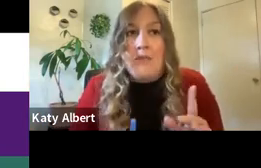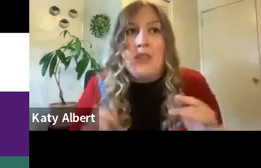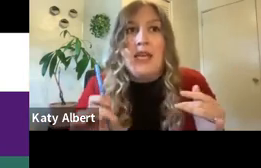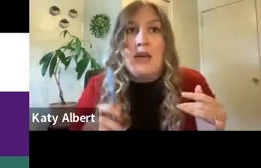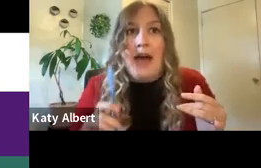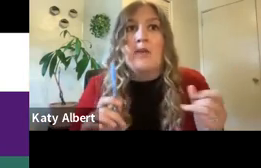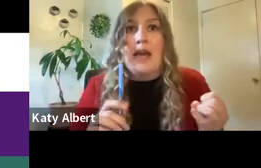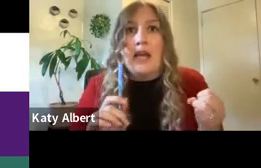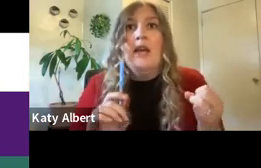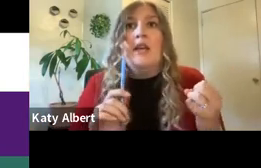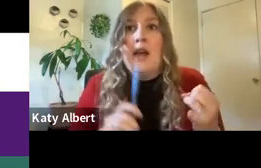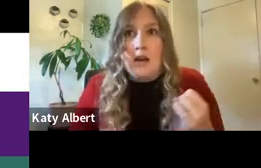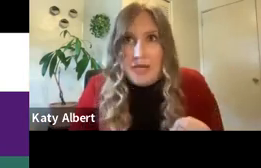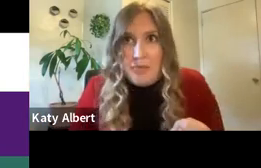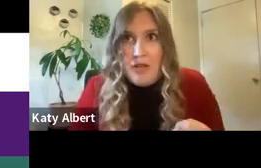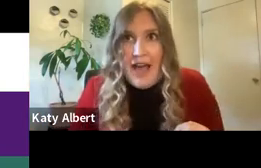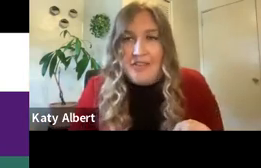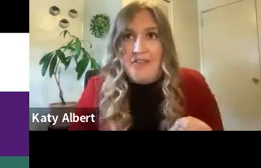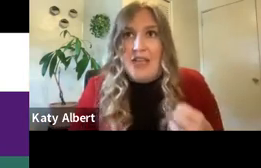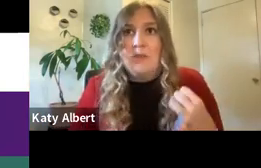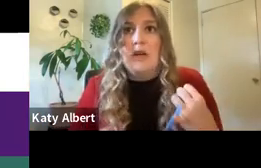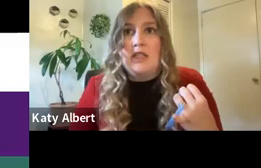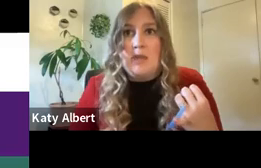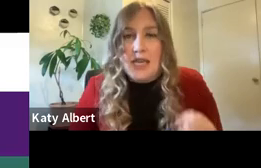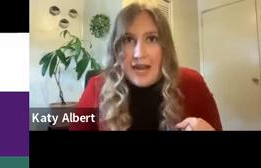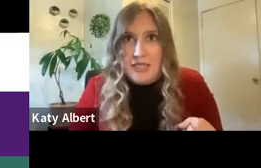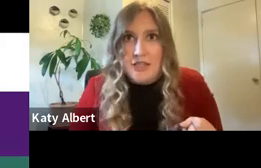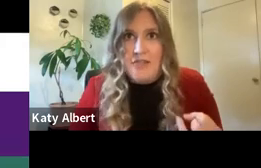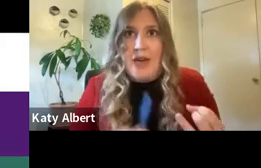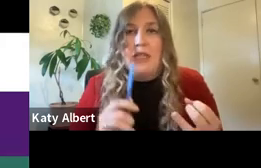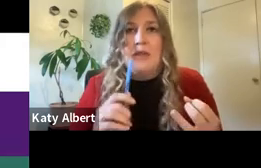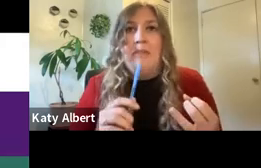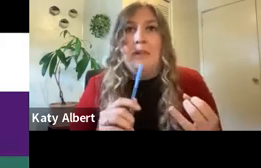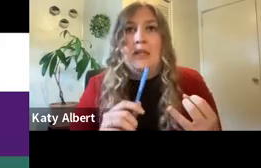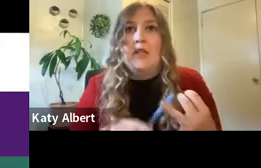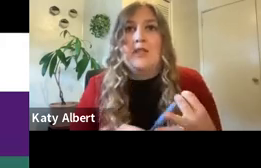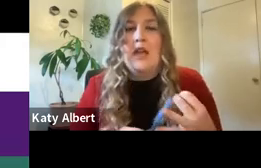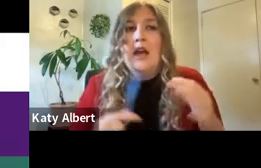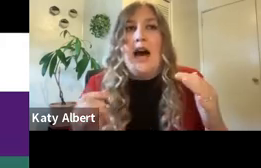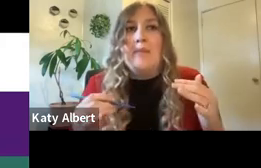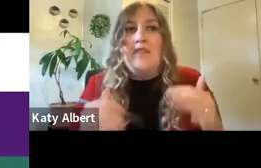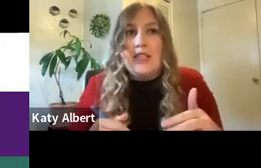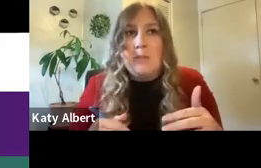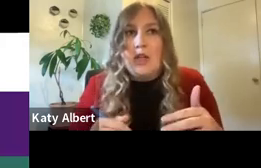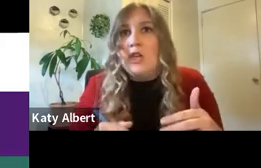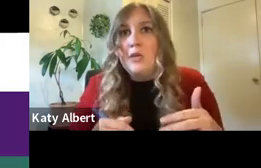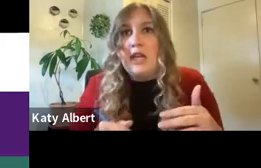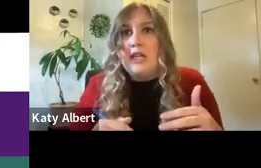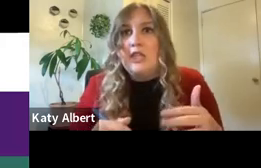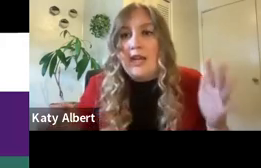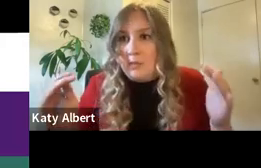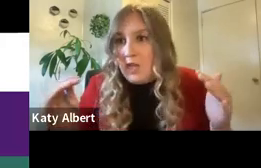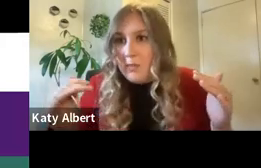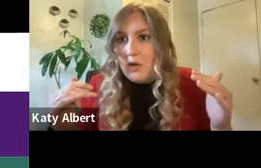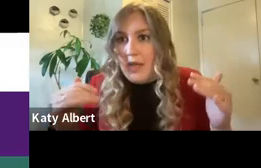And I'm thinking about like young people having a Facebook to be connected to family members. Facebook